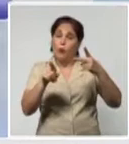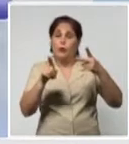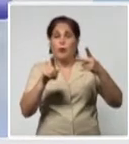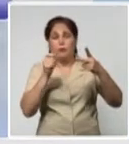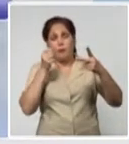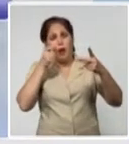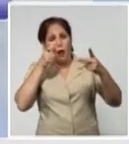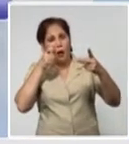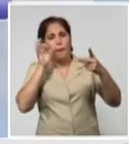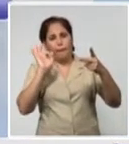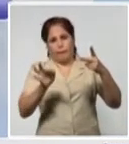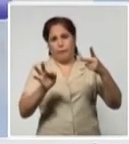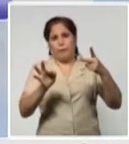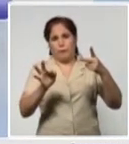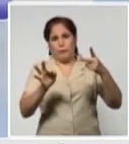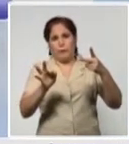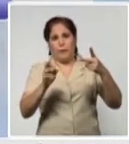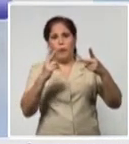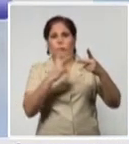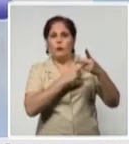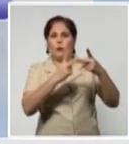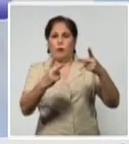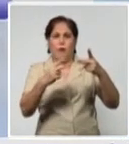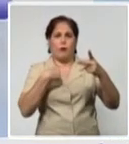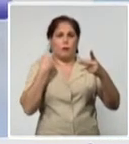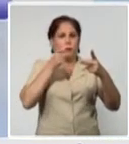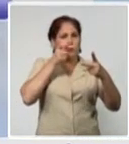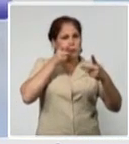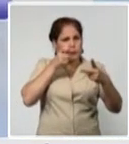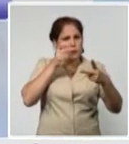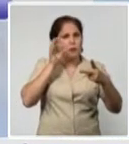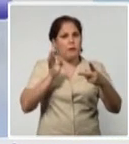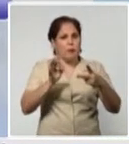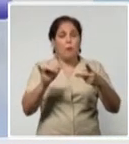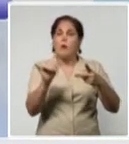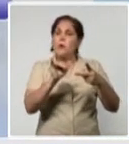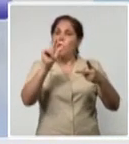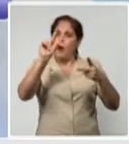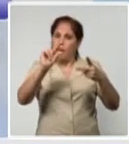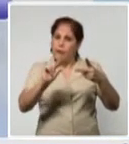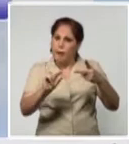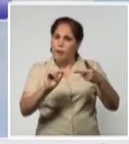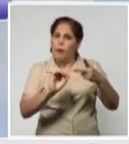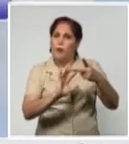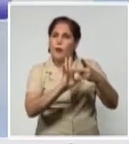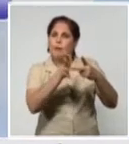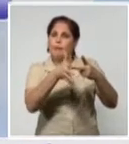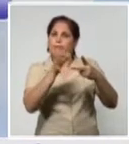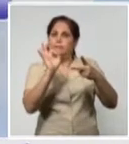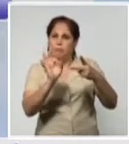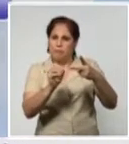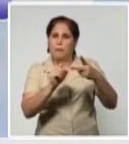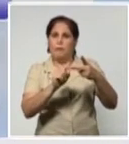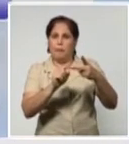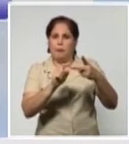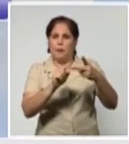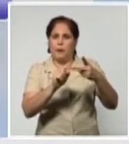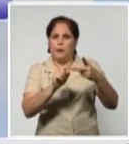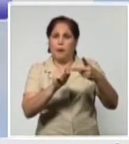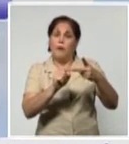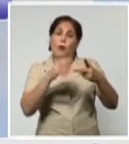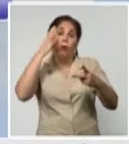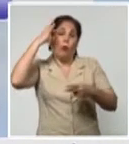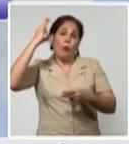the other province which has reported cases in the last 15 days. And it is also lowering its rate